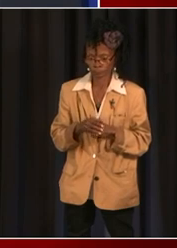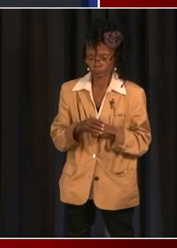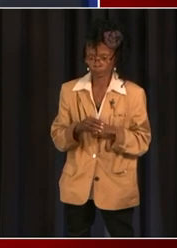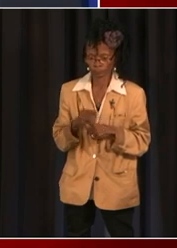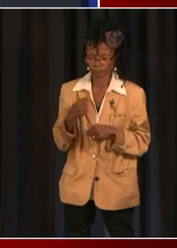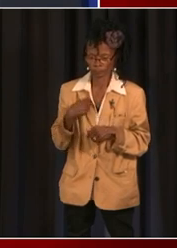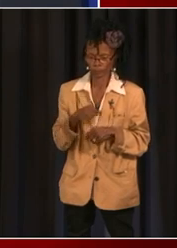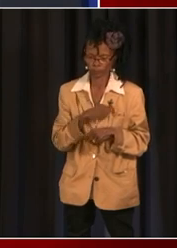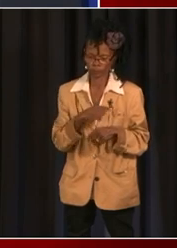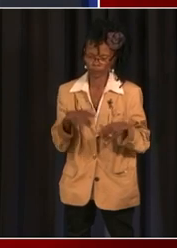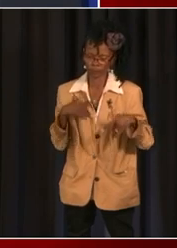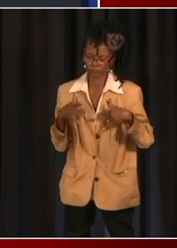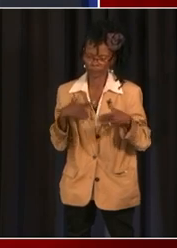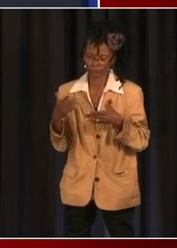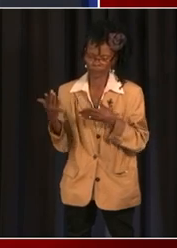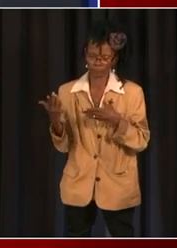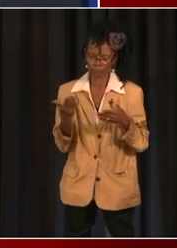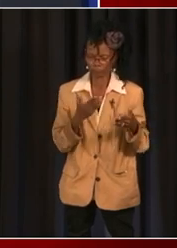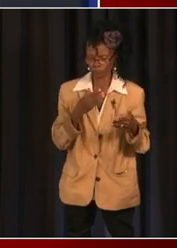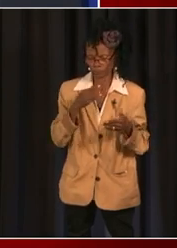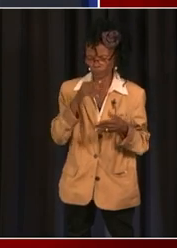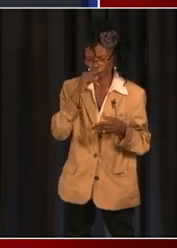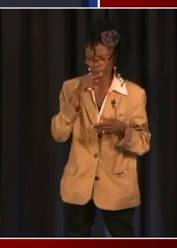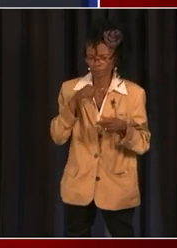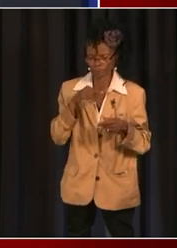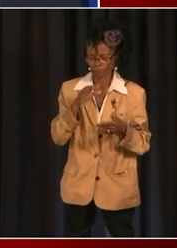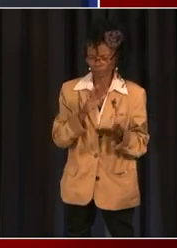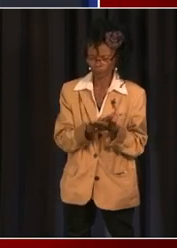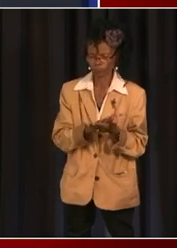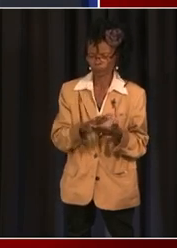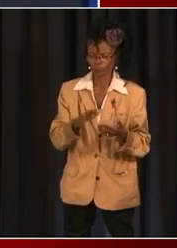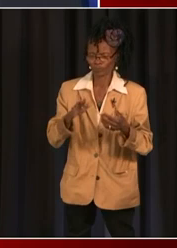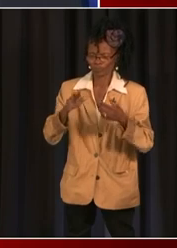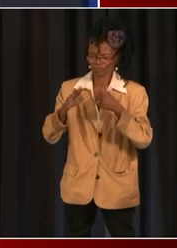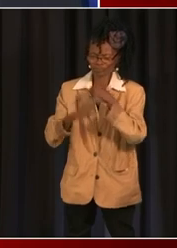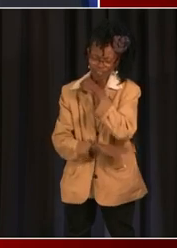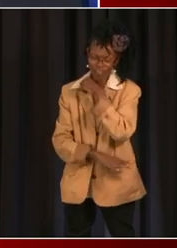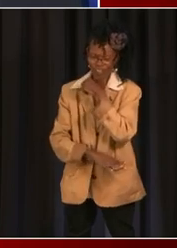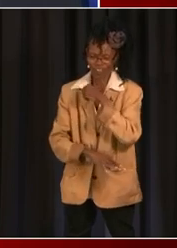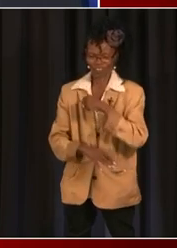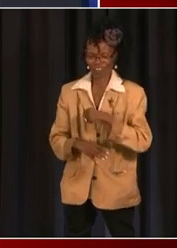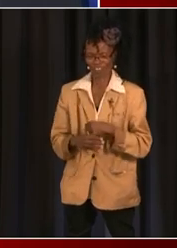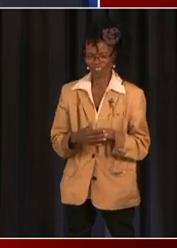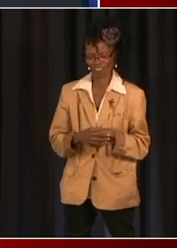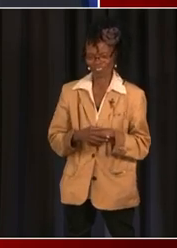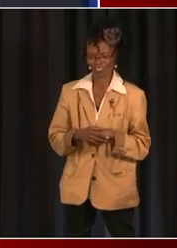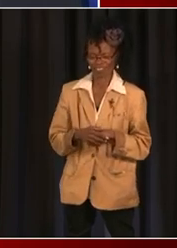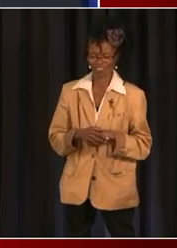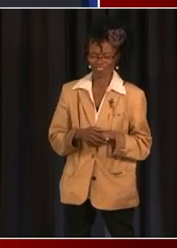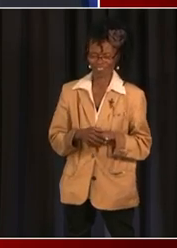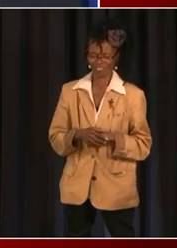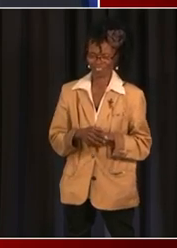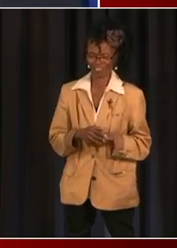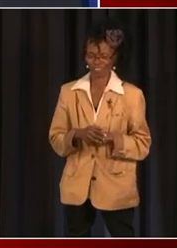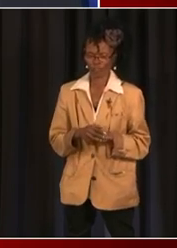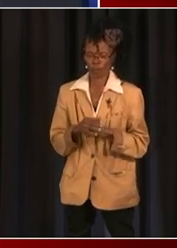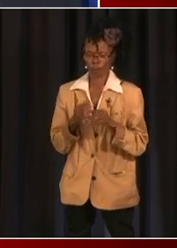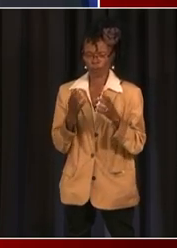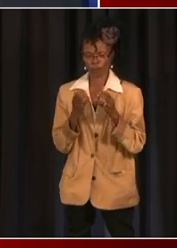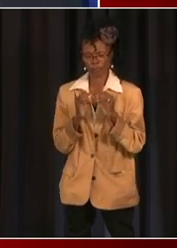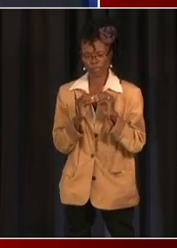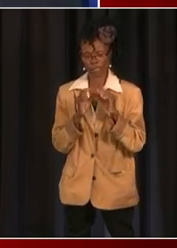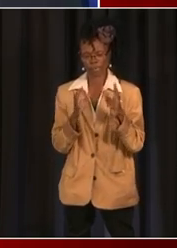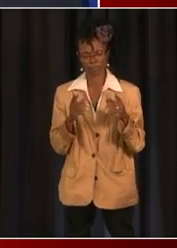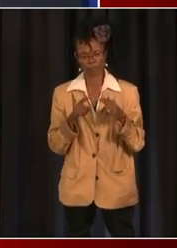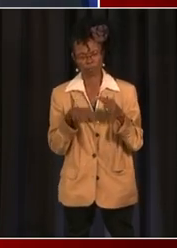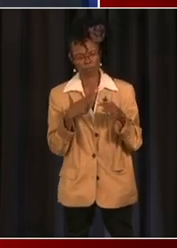their student back into the fold for the fall full-time in person. And a clarification on health guidance. I